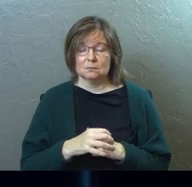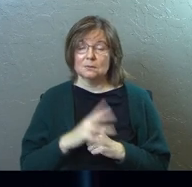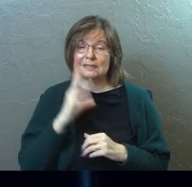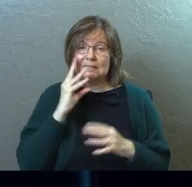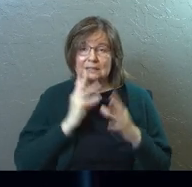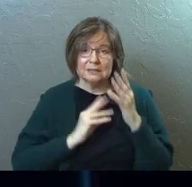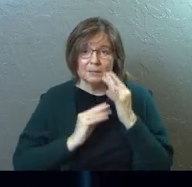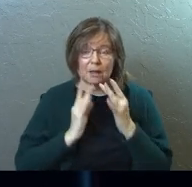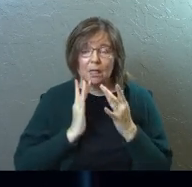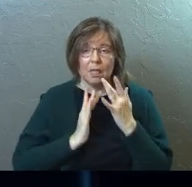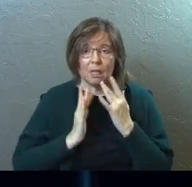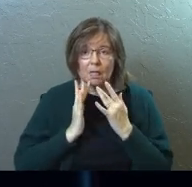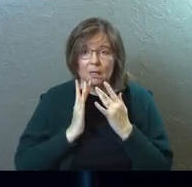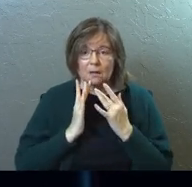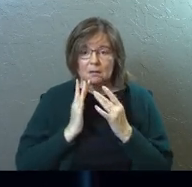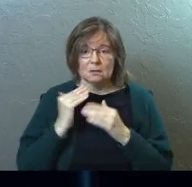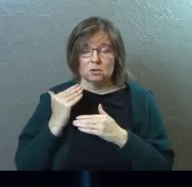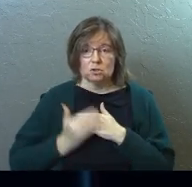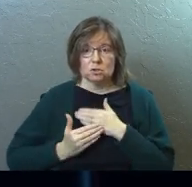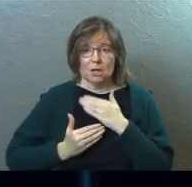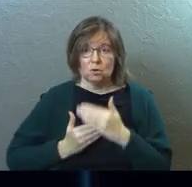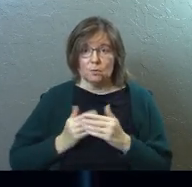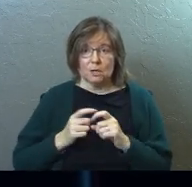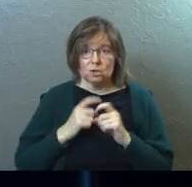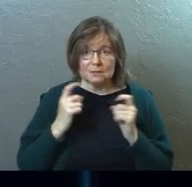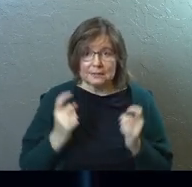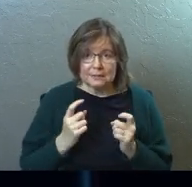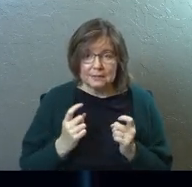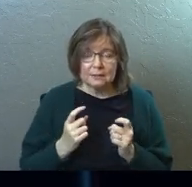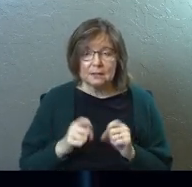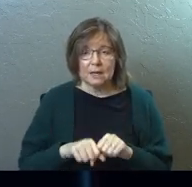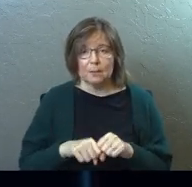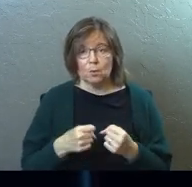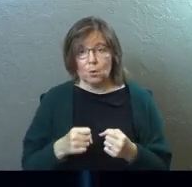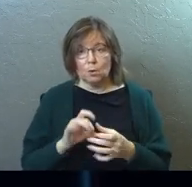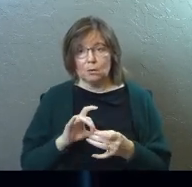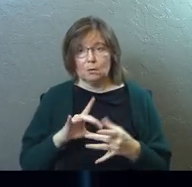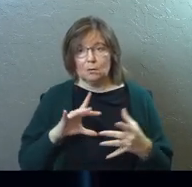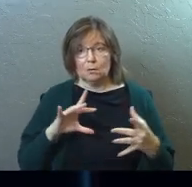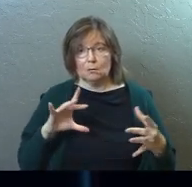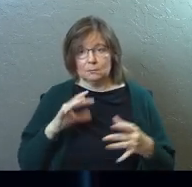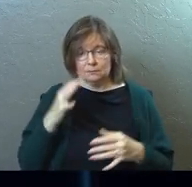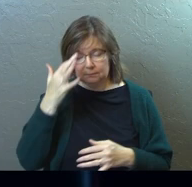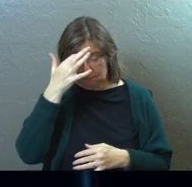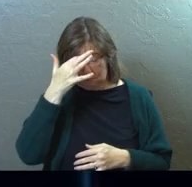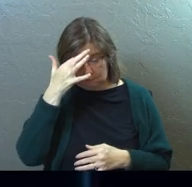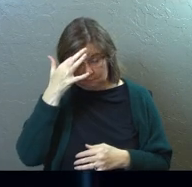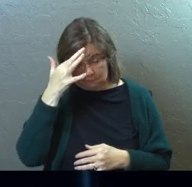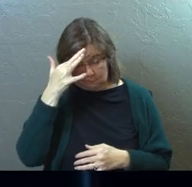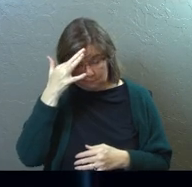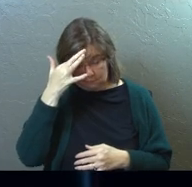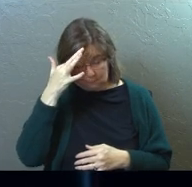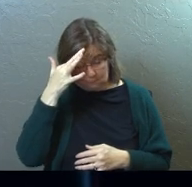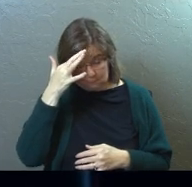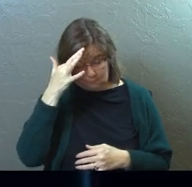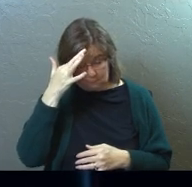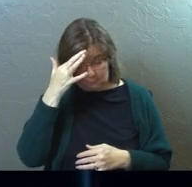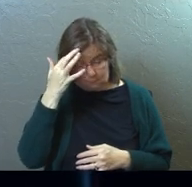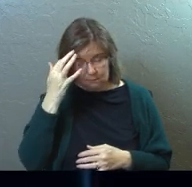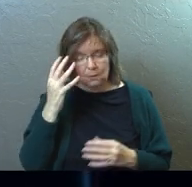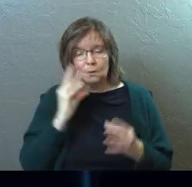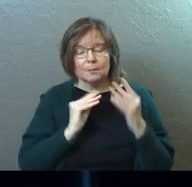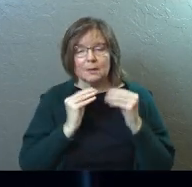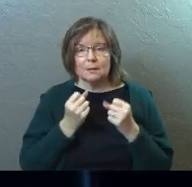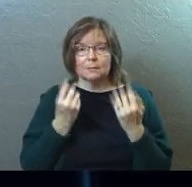We can experience generational sin and brokenness. We can experience years